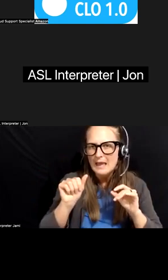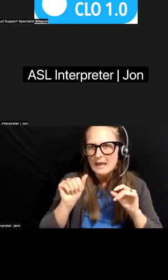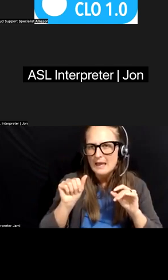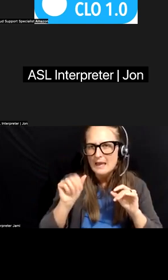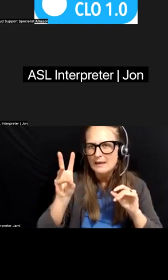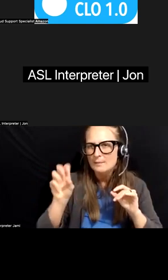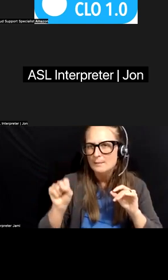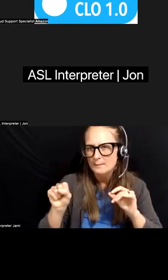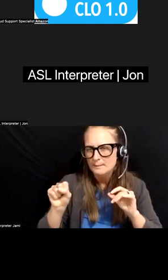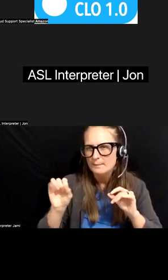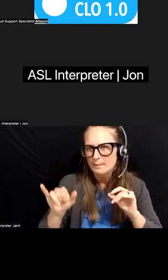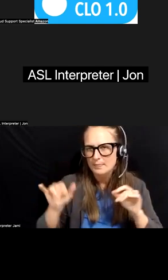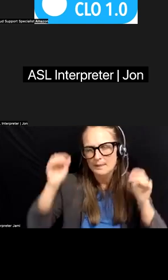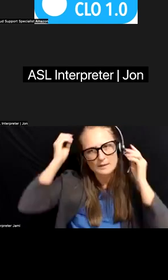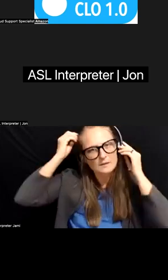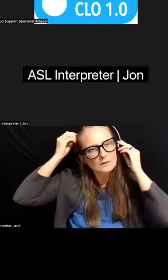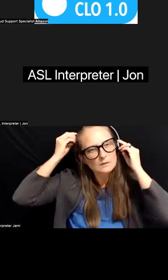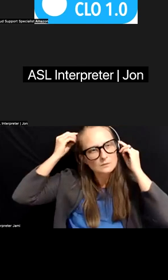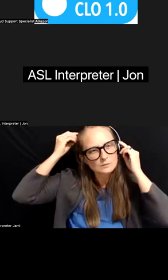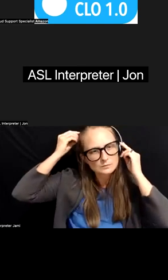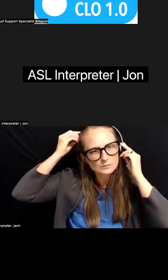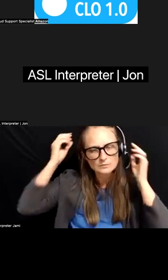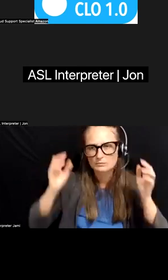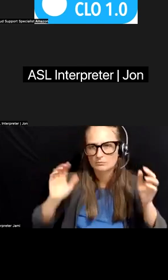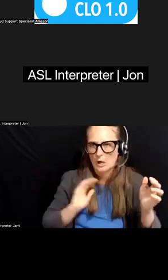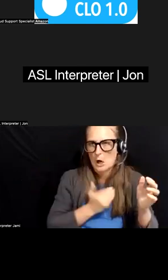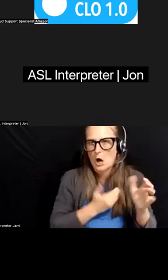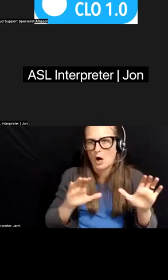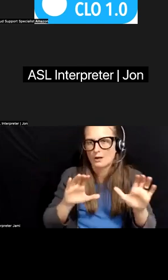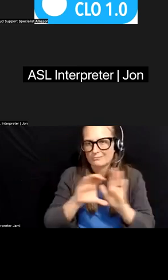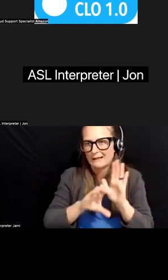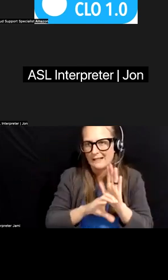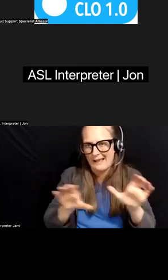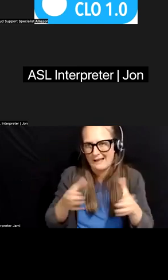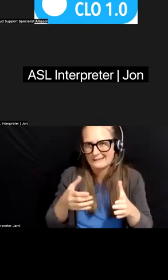Web Services. And our course revolves around that.